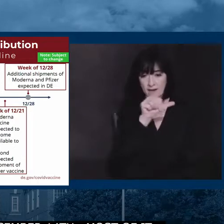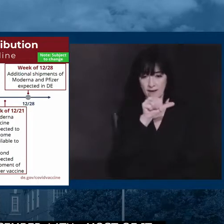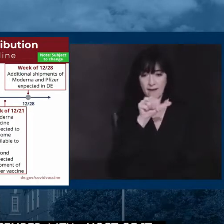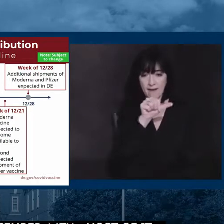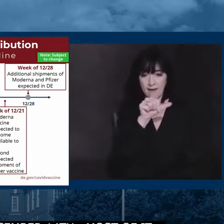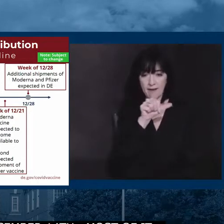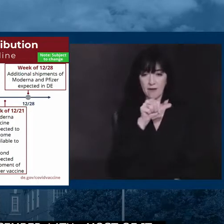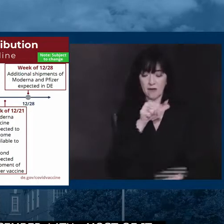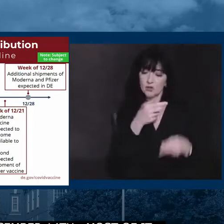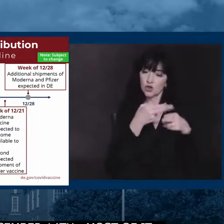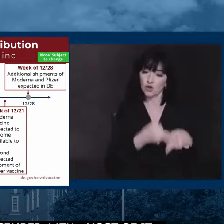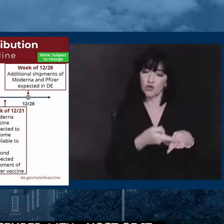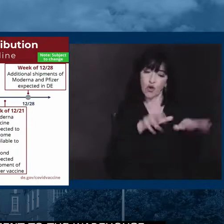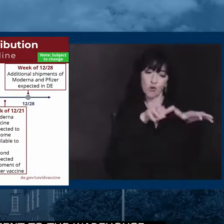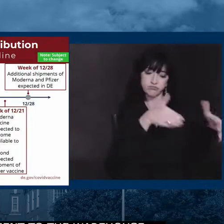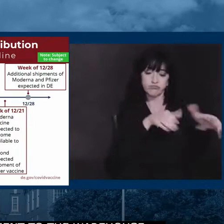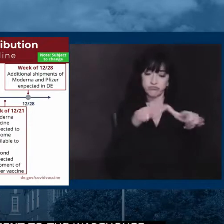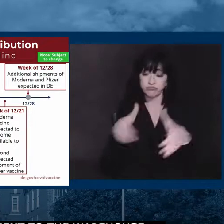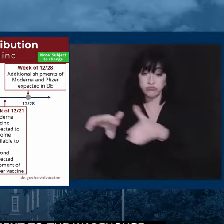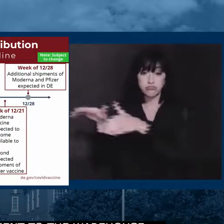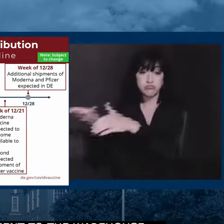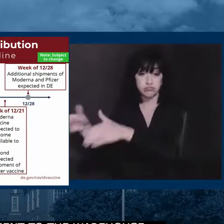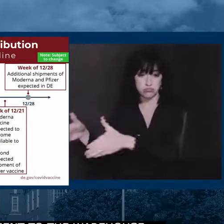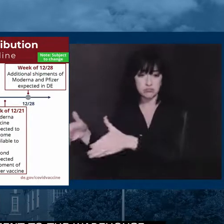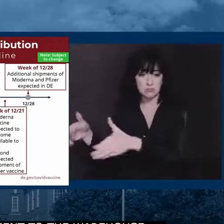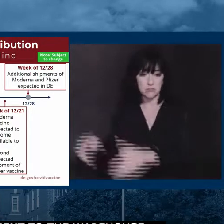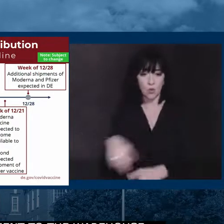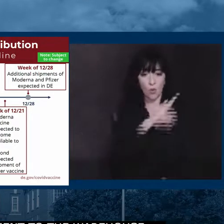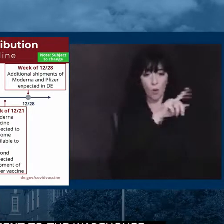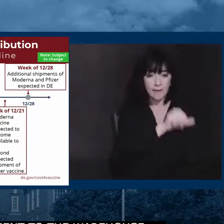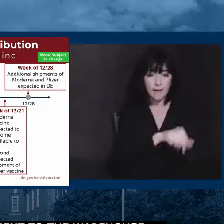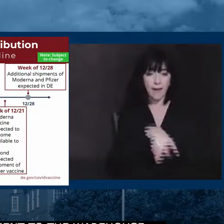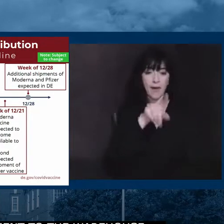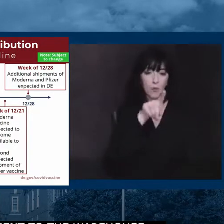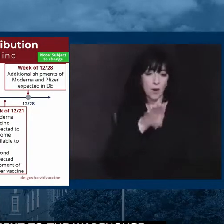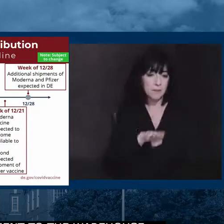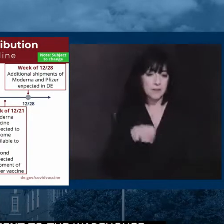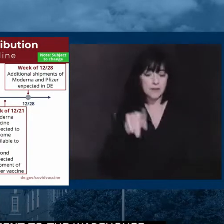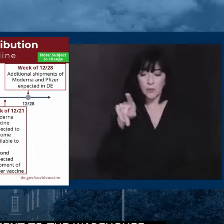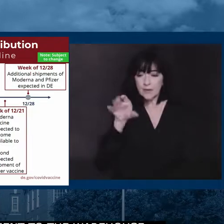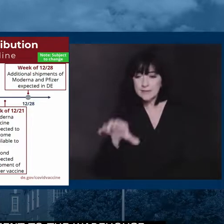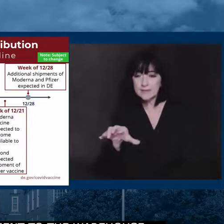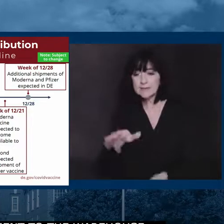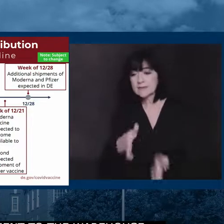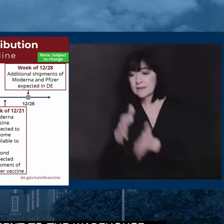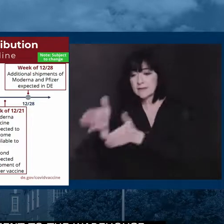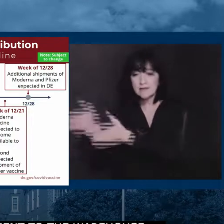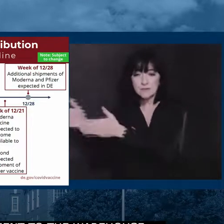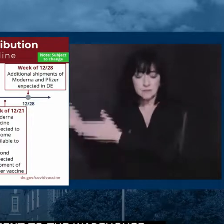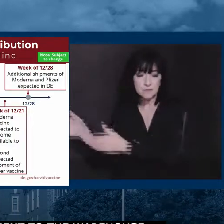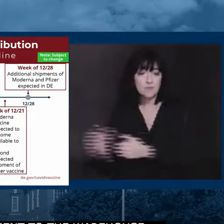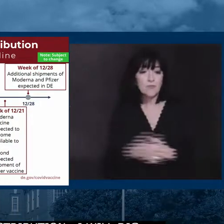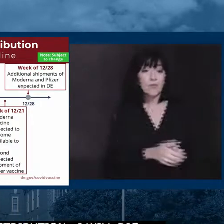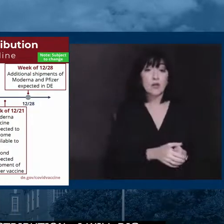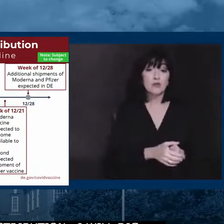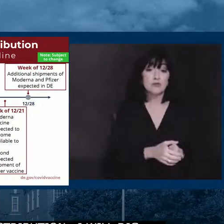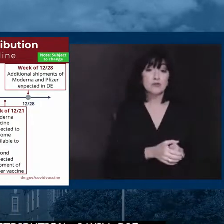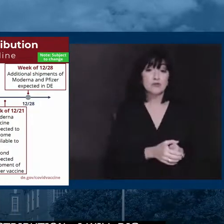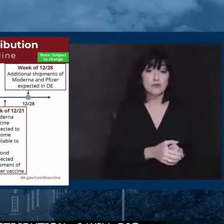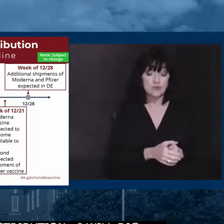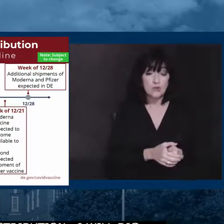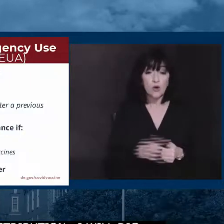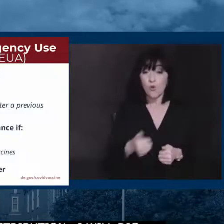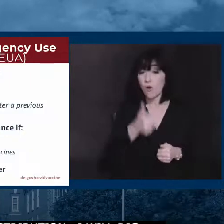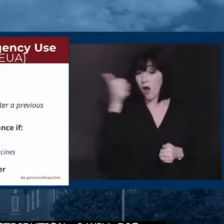distribution. I'll dig into that a little bit in the next slide. Another vaccine,